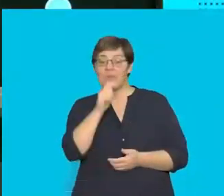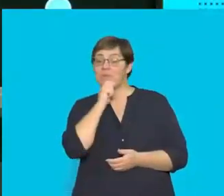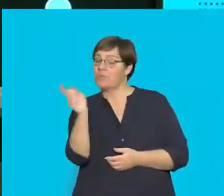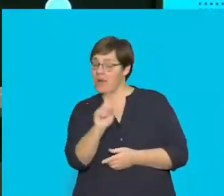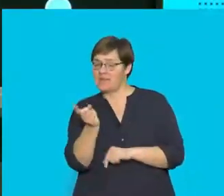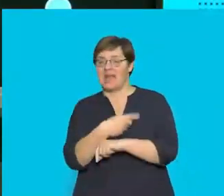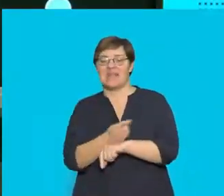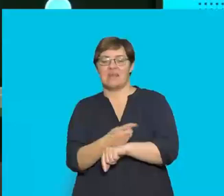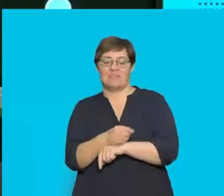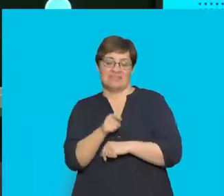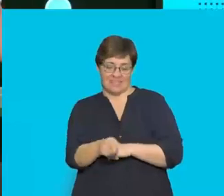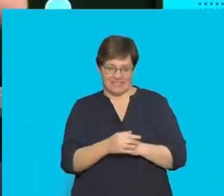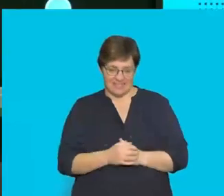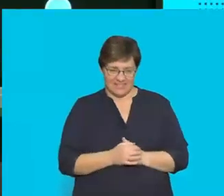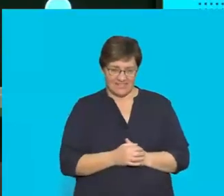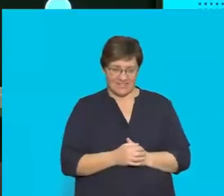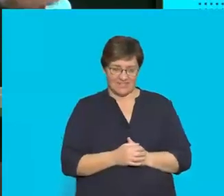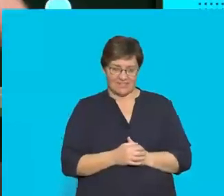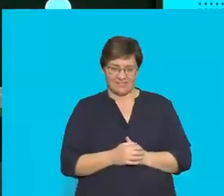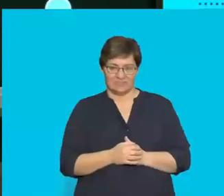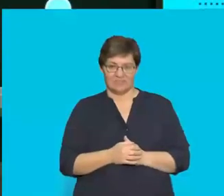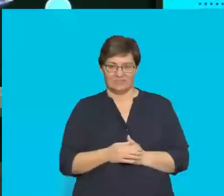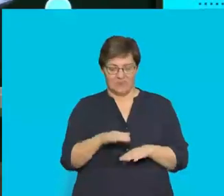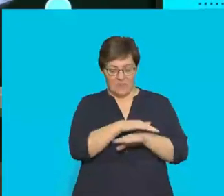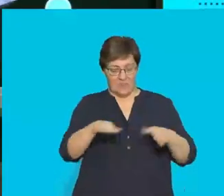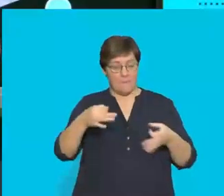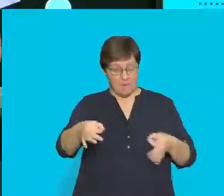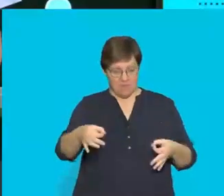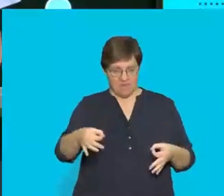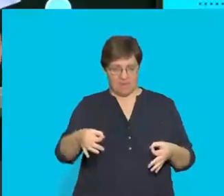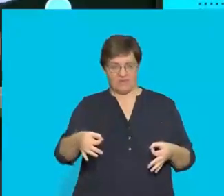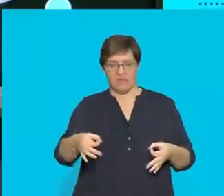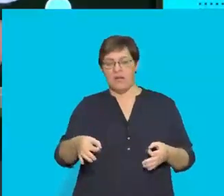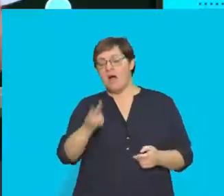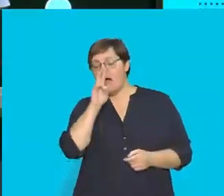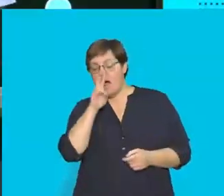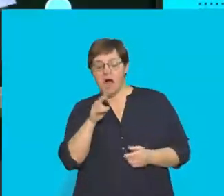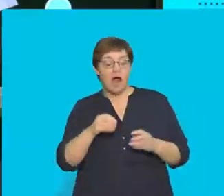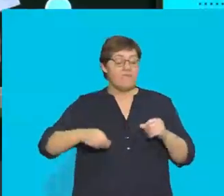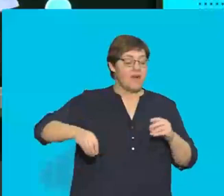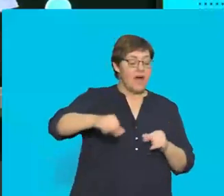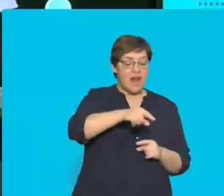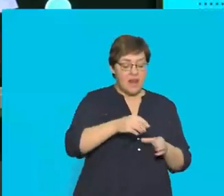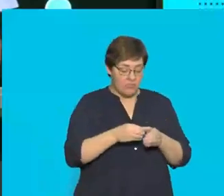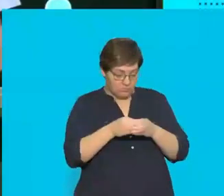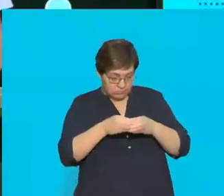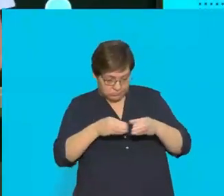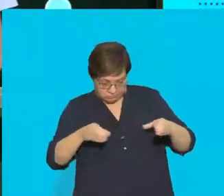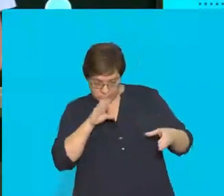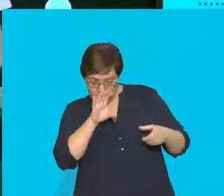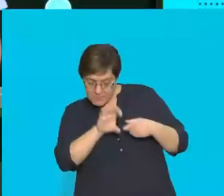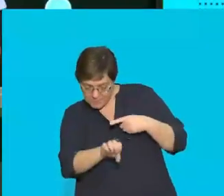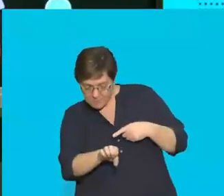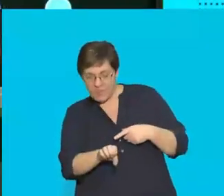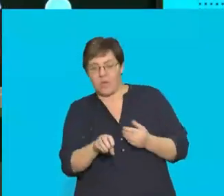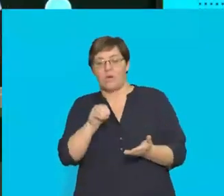put into this magnetic field, onto this piece of paper, where we see the iron filings have formed the circular shape, we're going to put